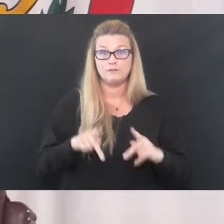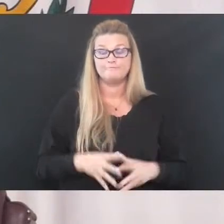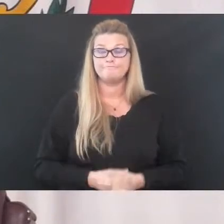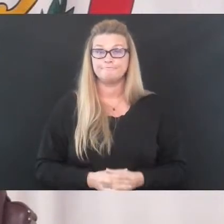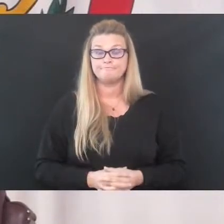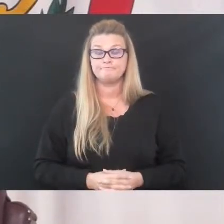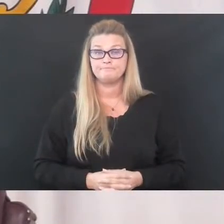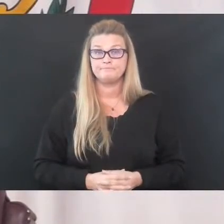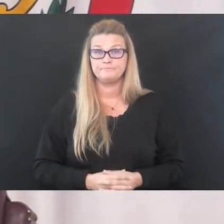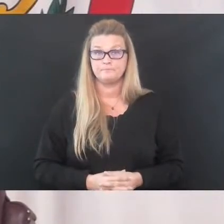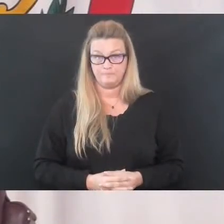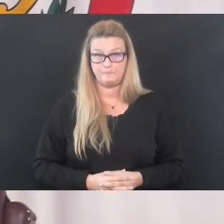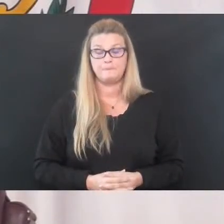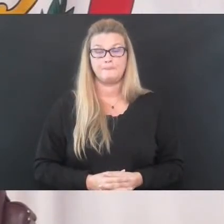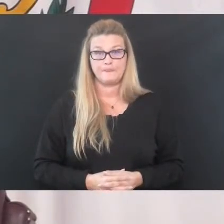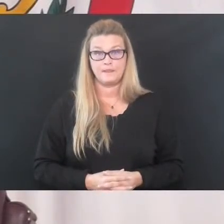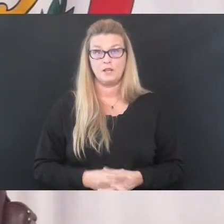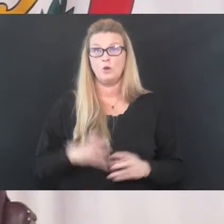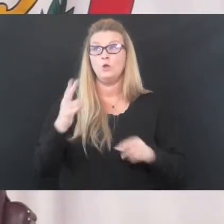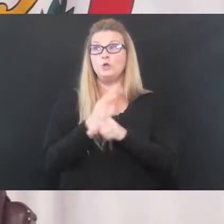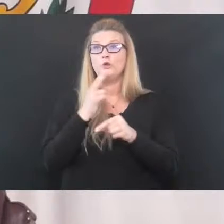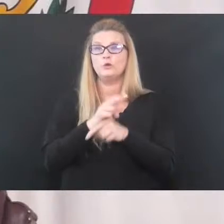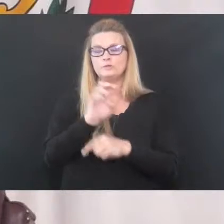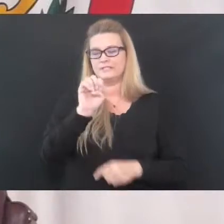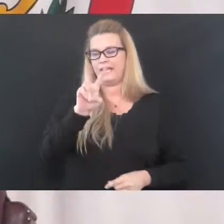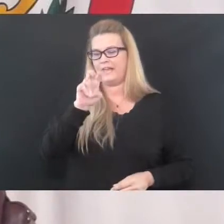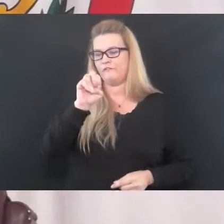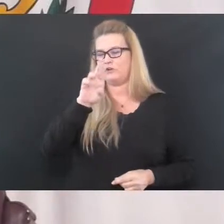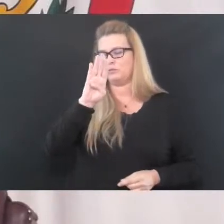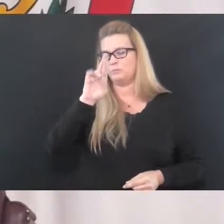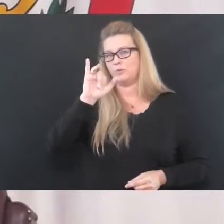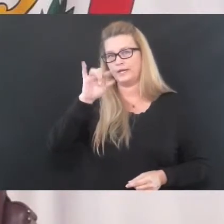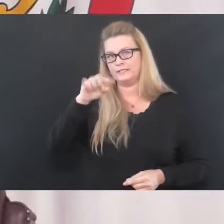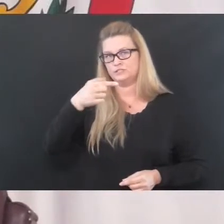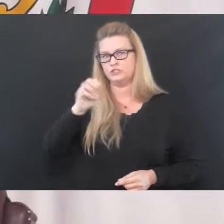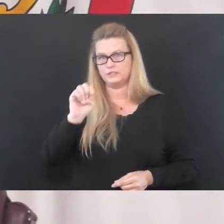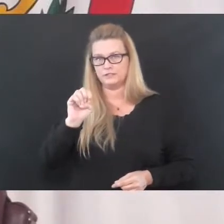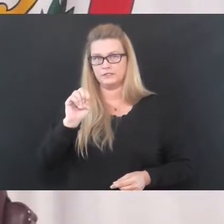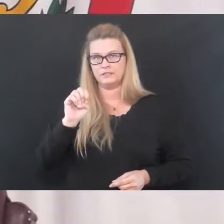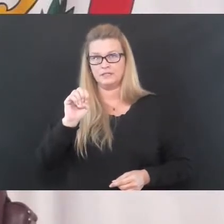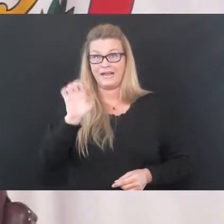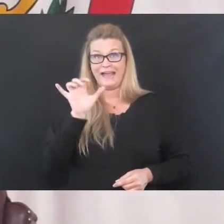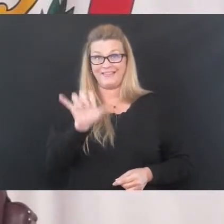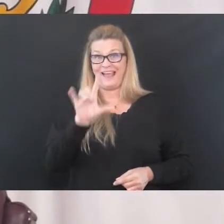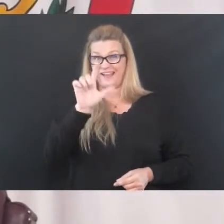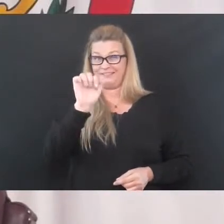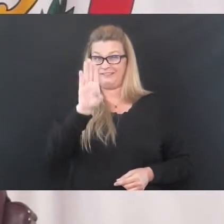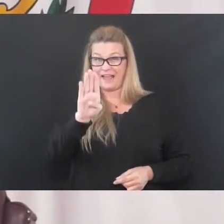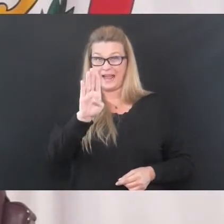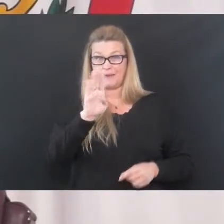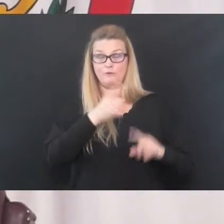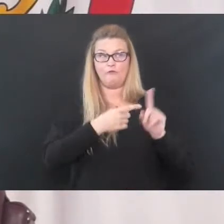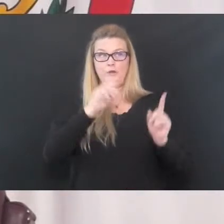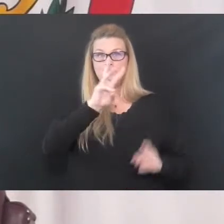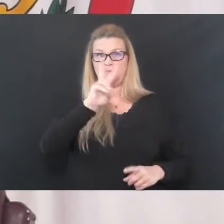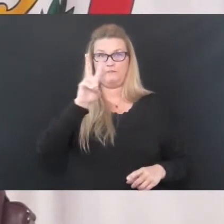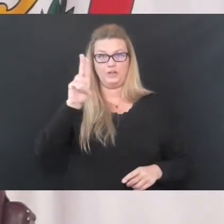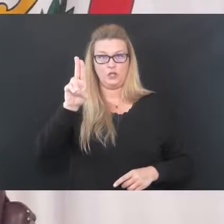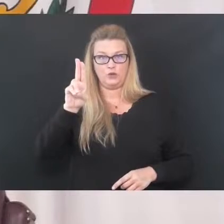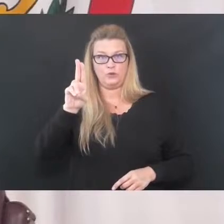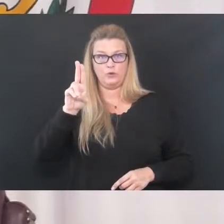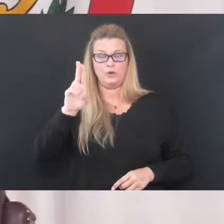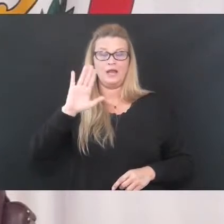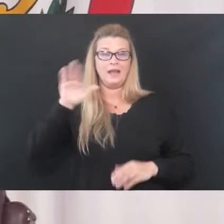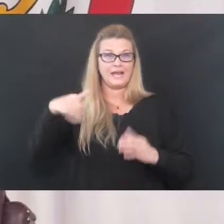We need to use Everbridge and our medical lab insights from WVU and all